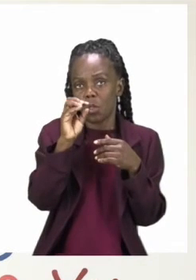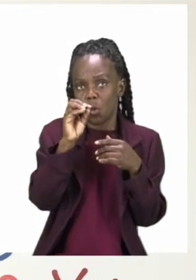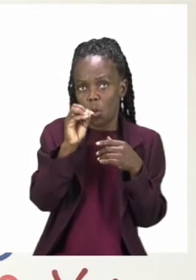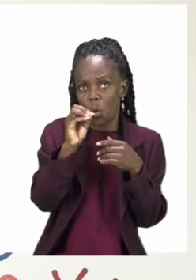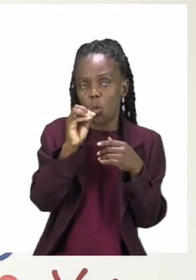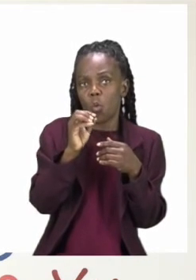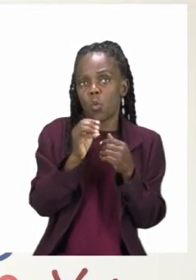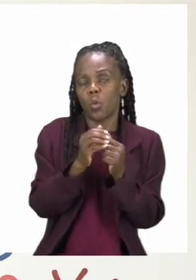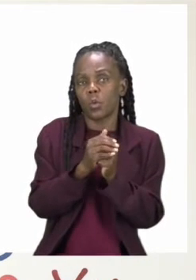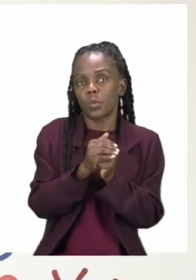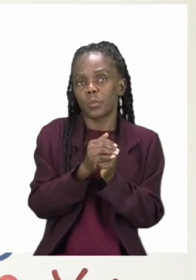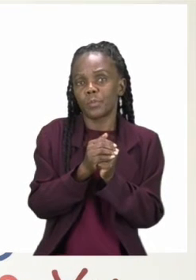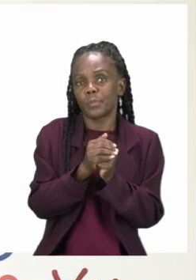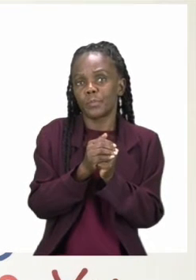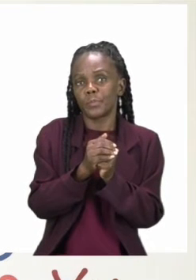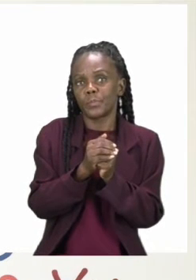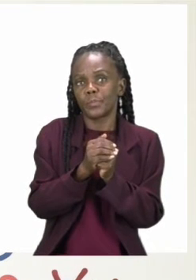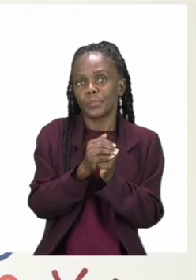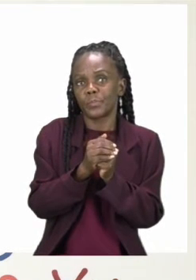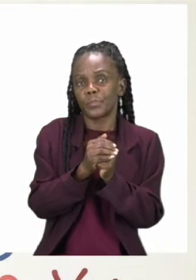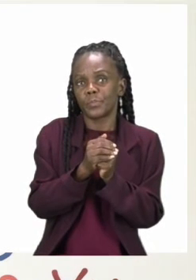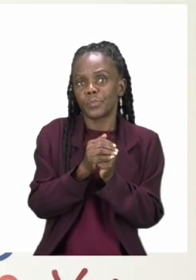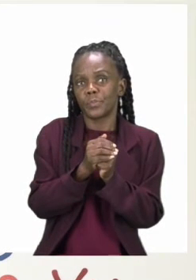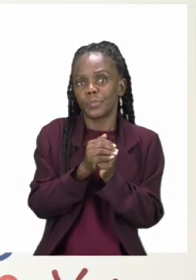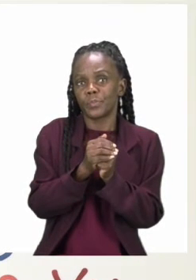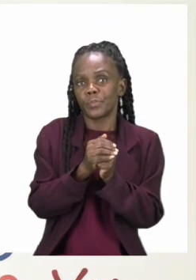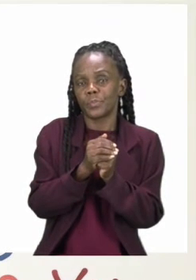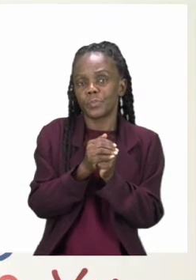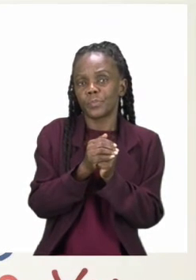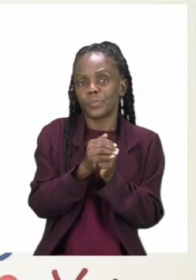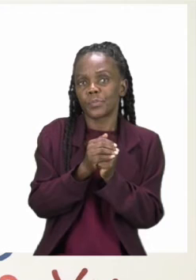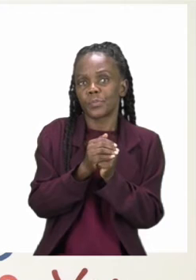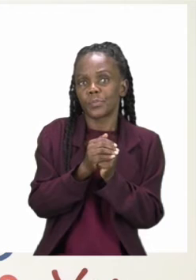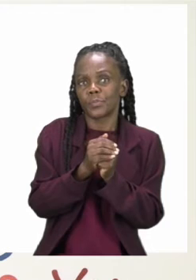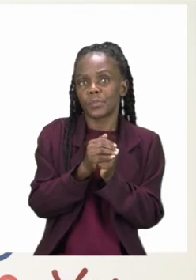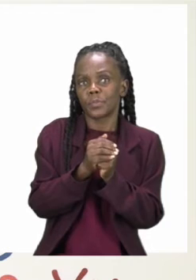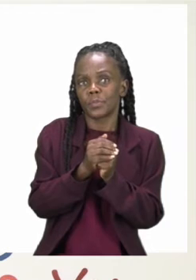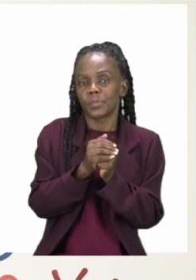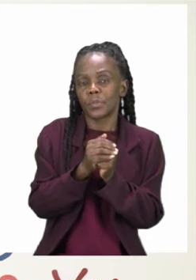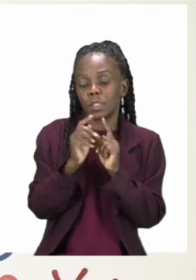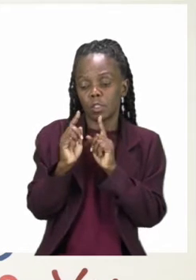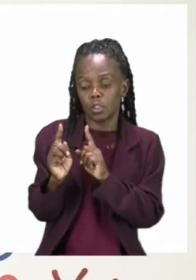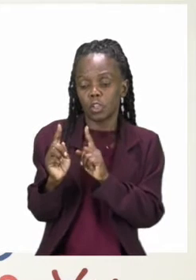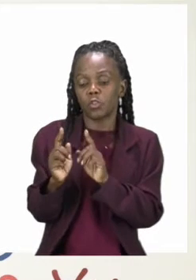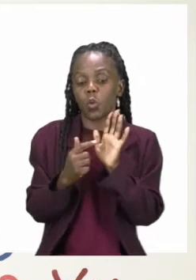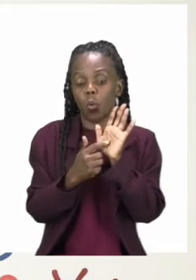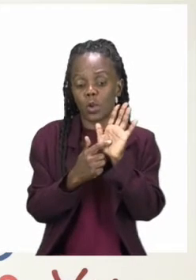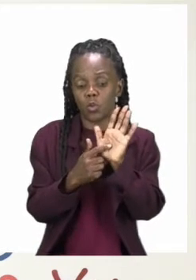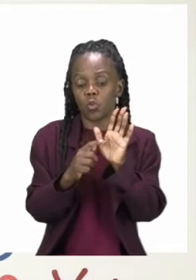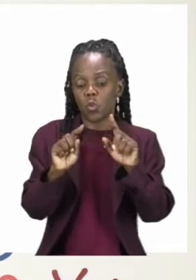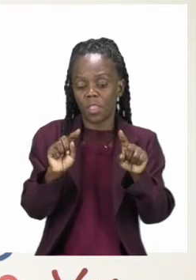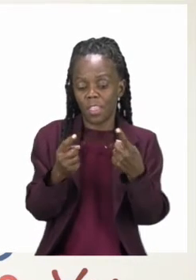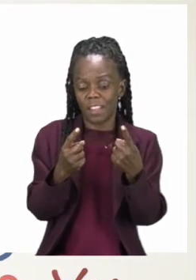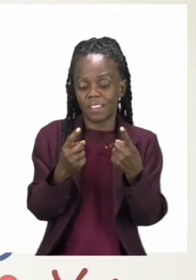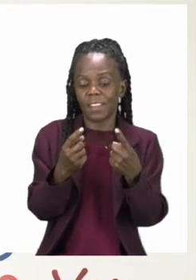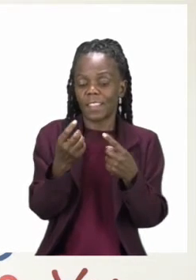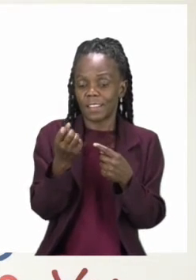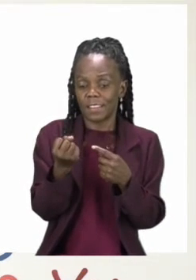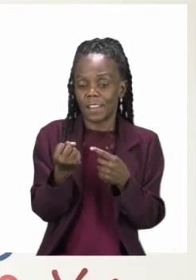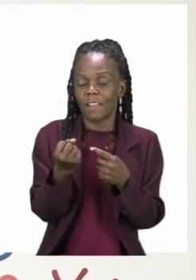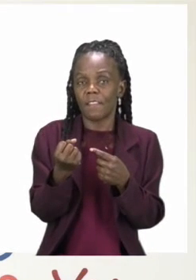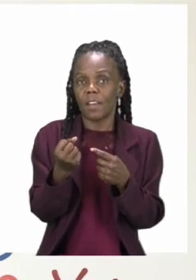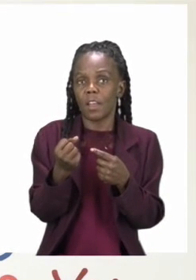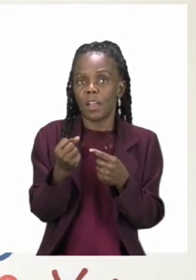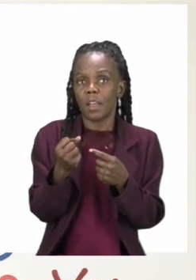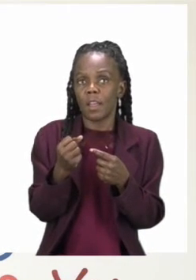things that I know that start with R, and let me show you. You are going to tell me what these are. So the first one